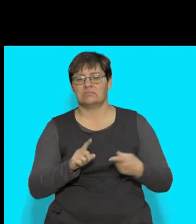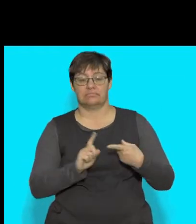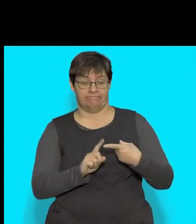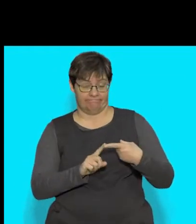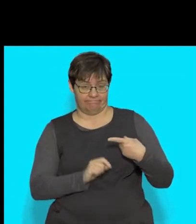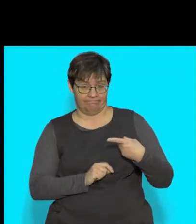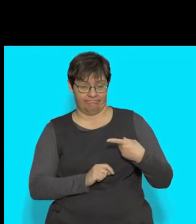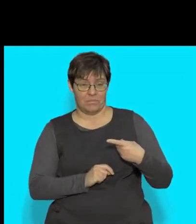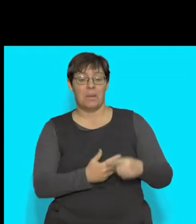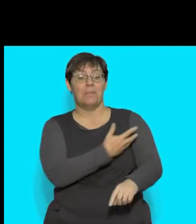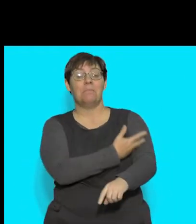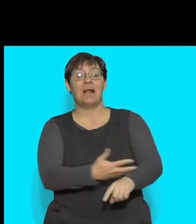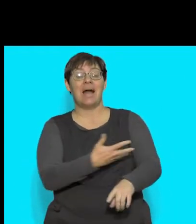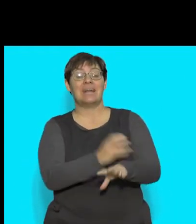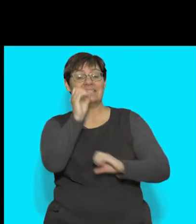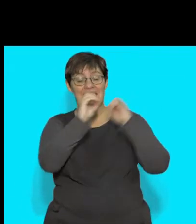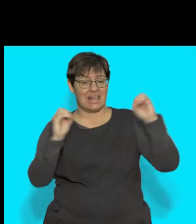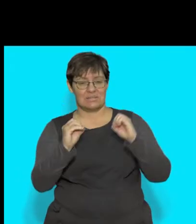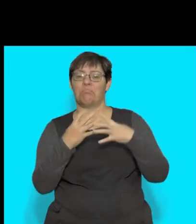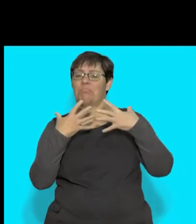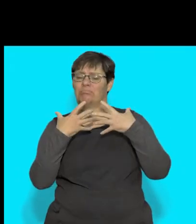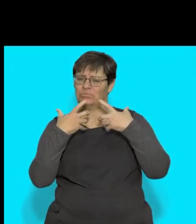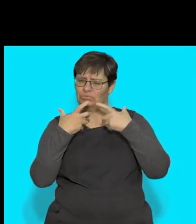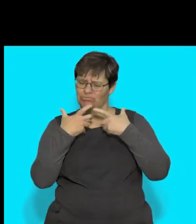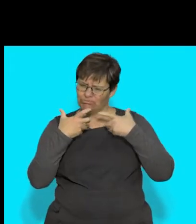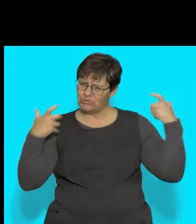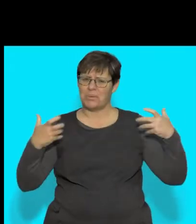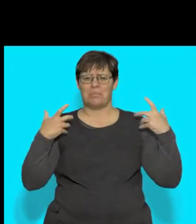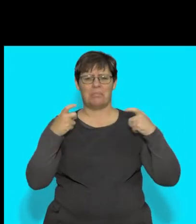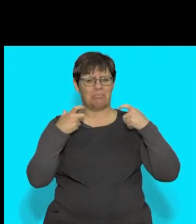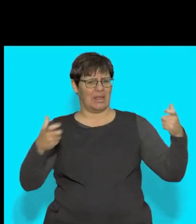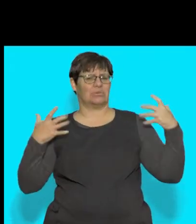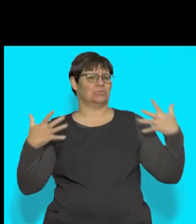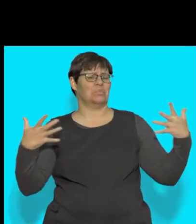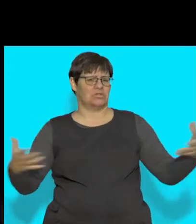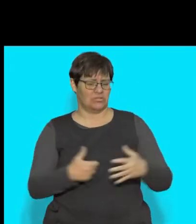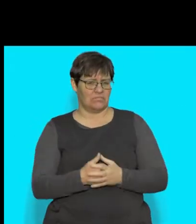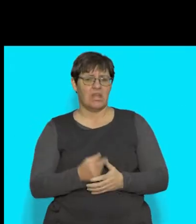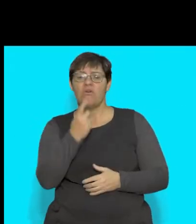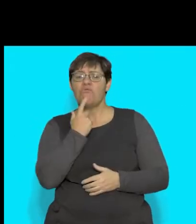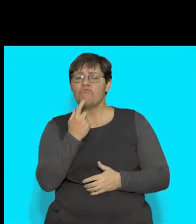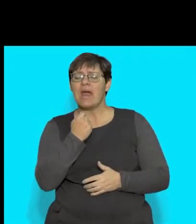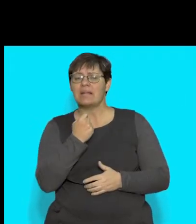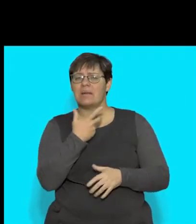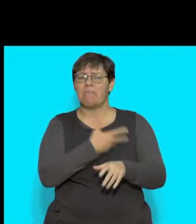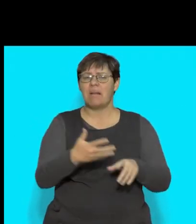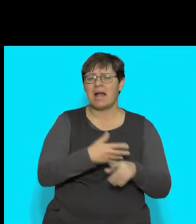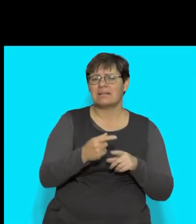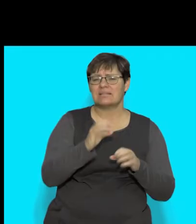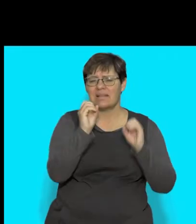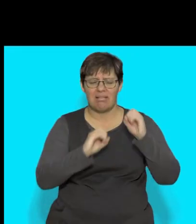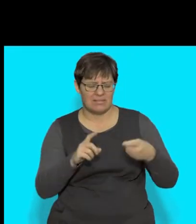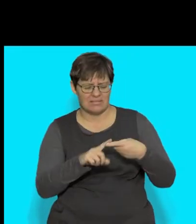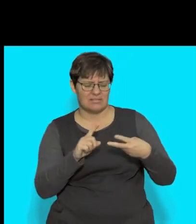would be too big? Number one, all the blood cells. Right? We